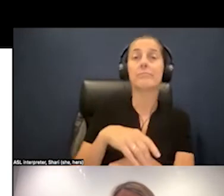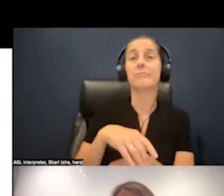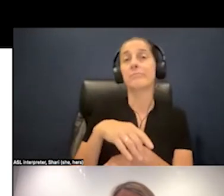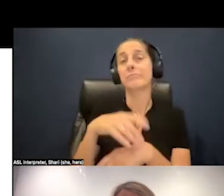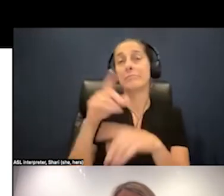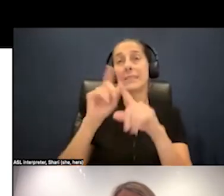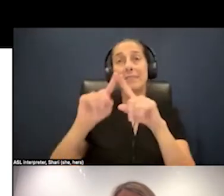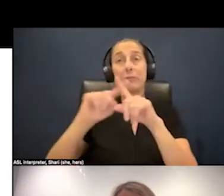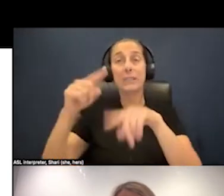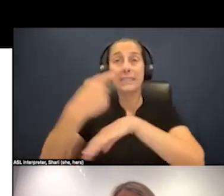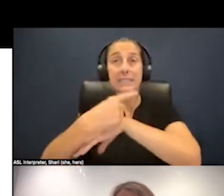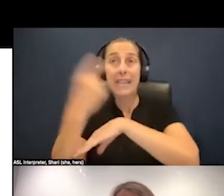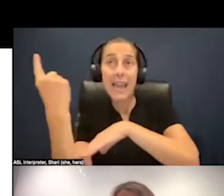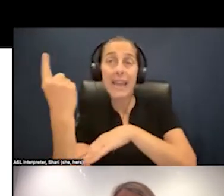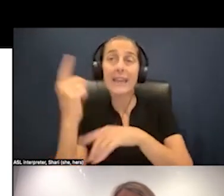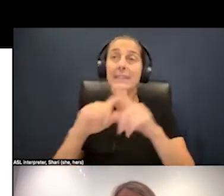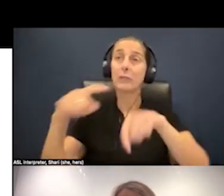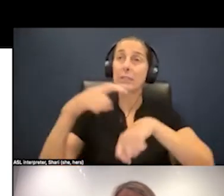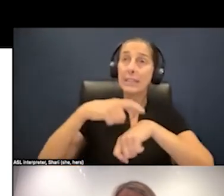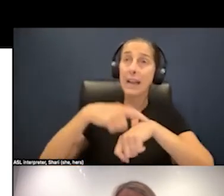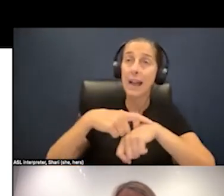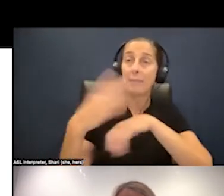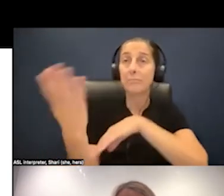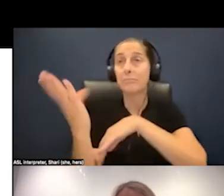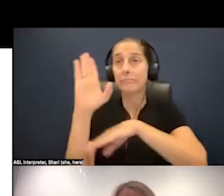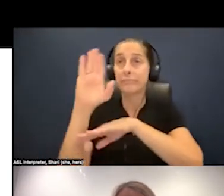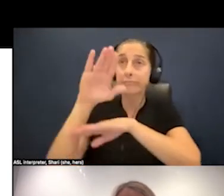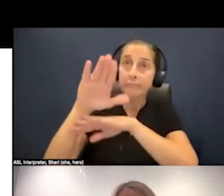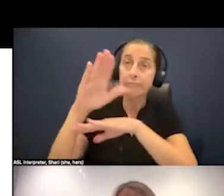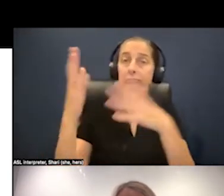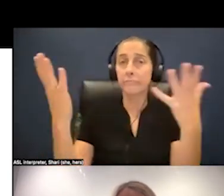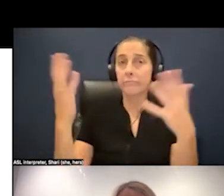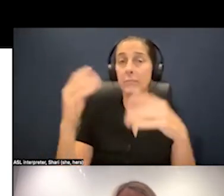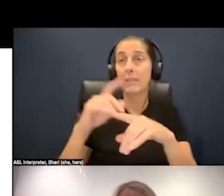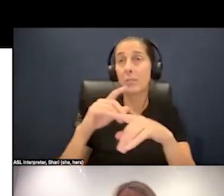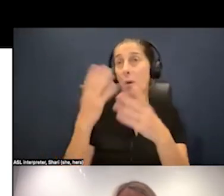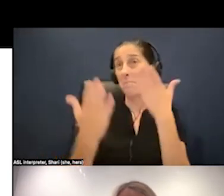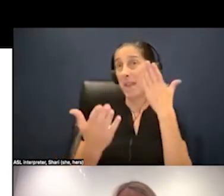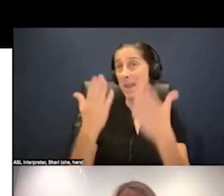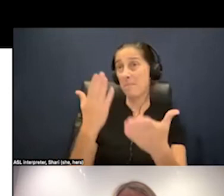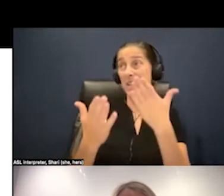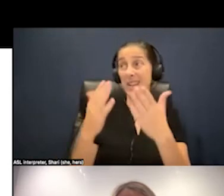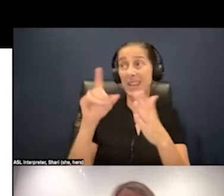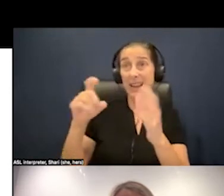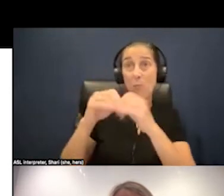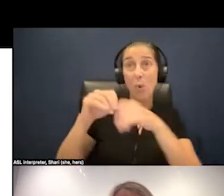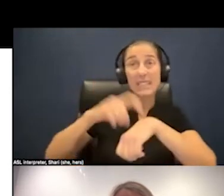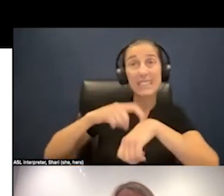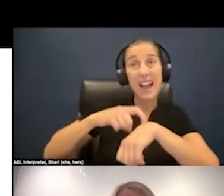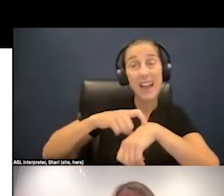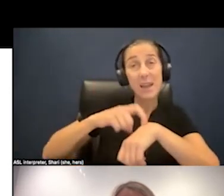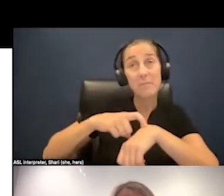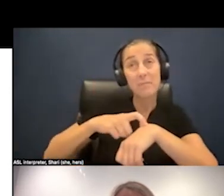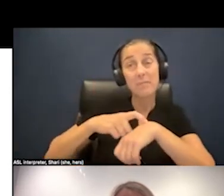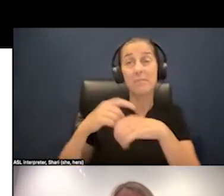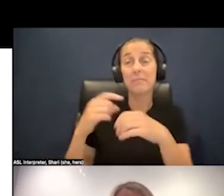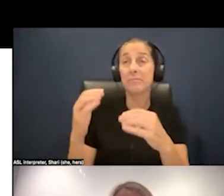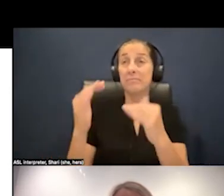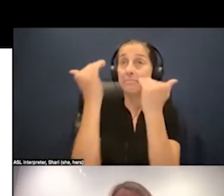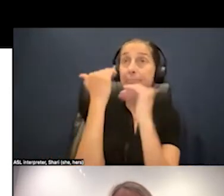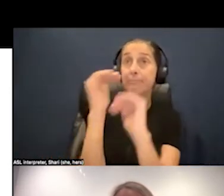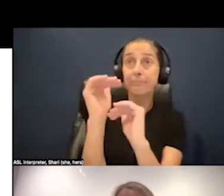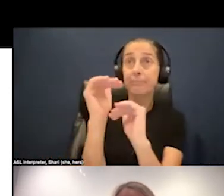having different kinds of settings for that appointment, whether it is something like maybe you need a longer visit to be able to get your thoughts out, being able to